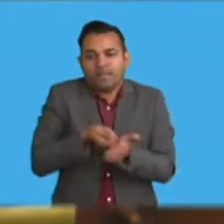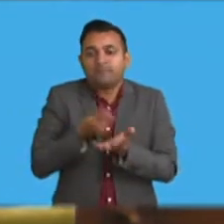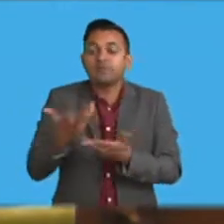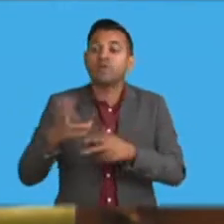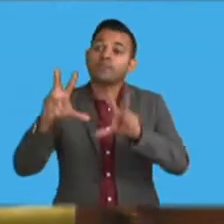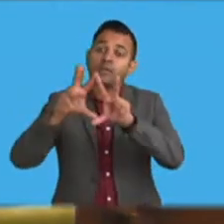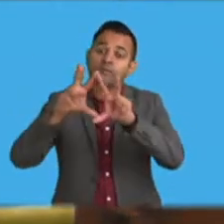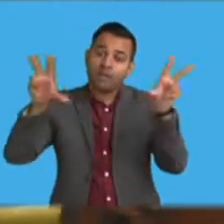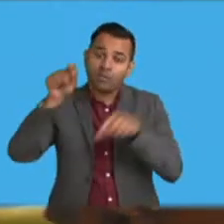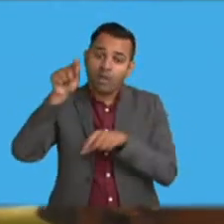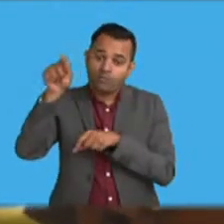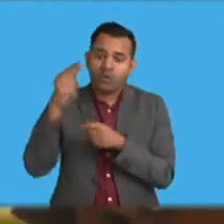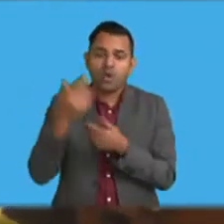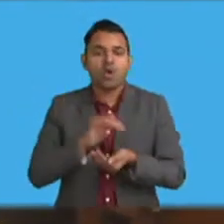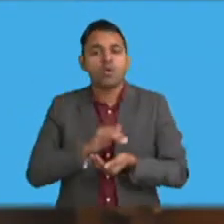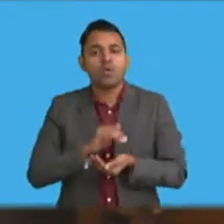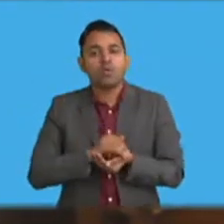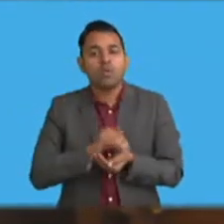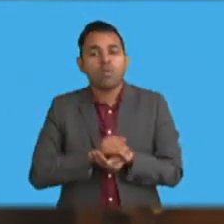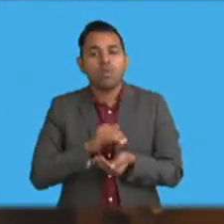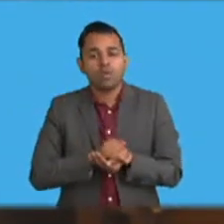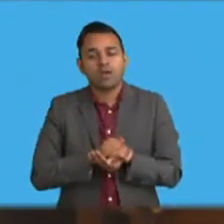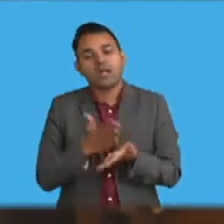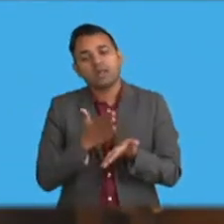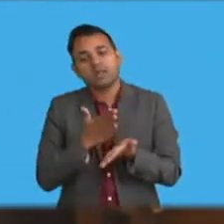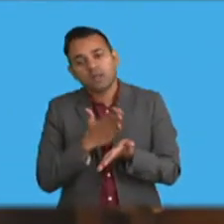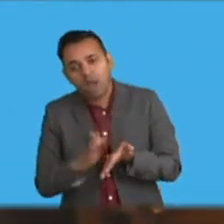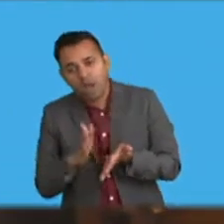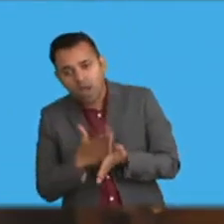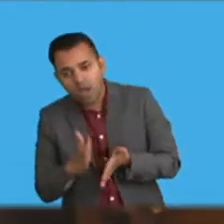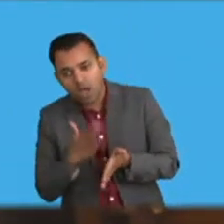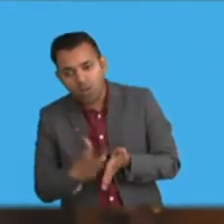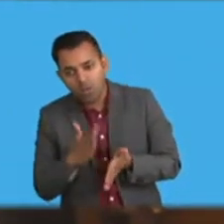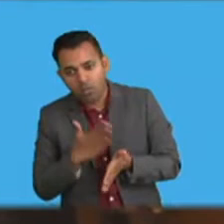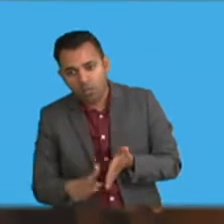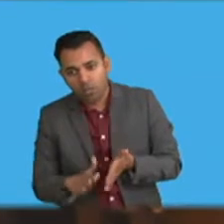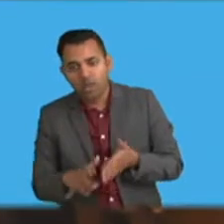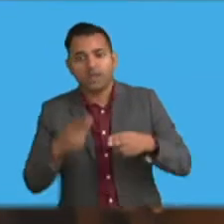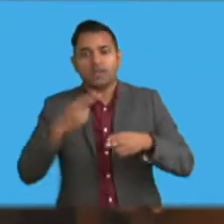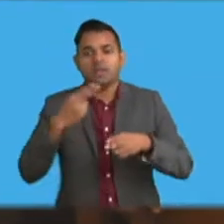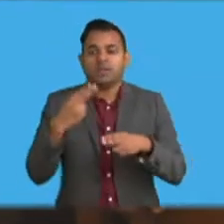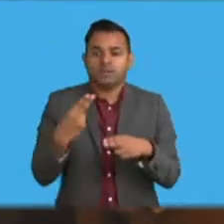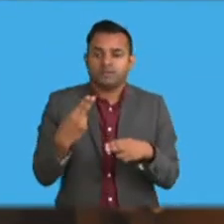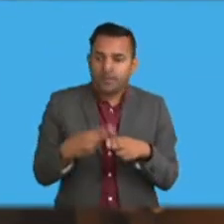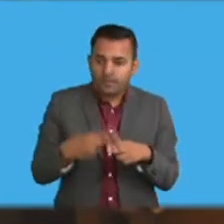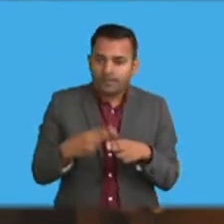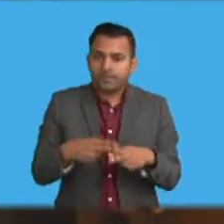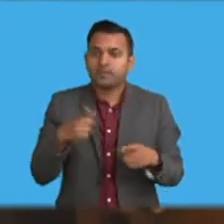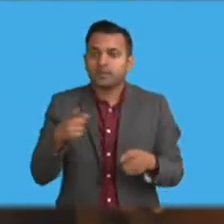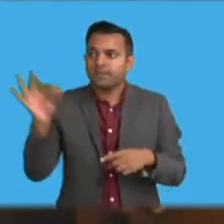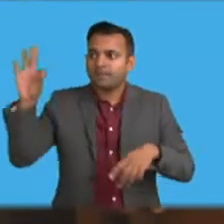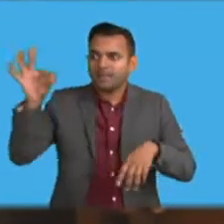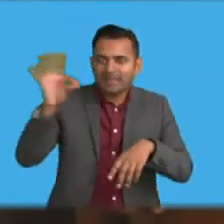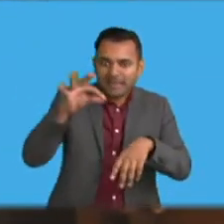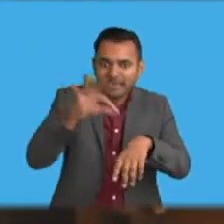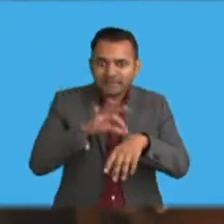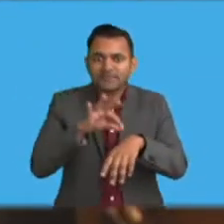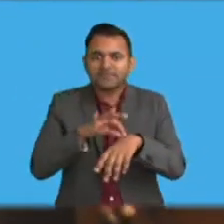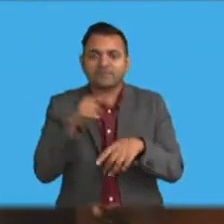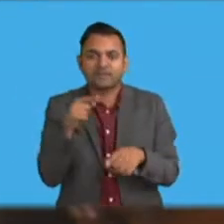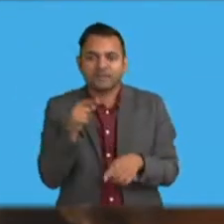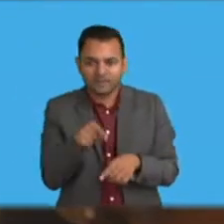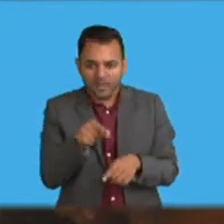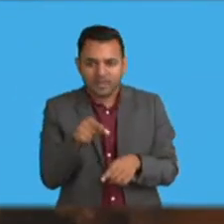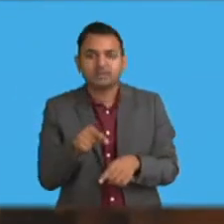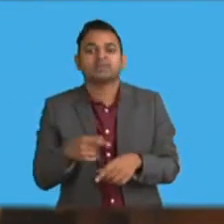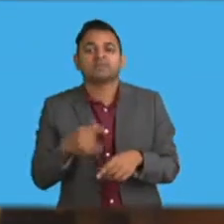where Yangona and Taro farming remain the dominant crop cultivated, bee farming has emerged as a viable business